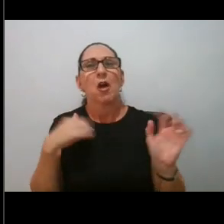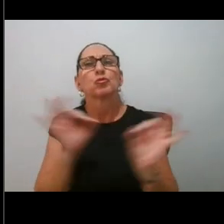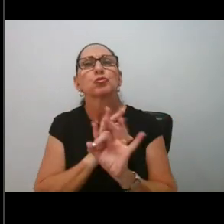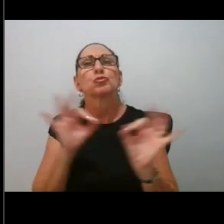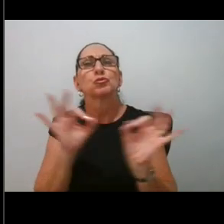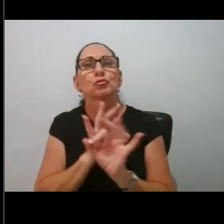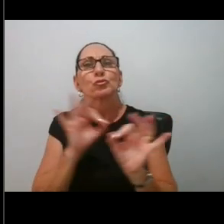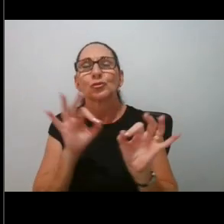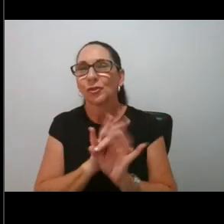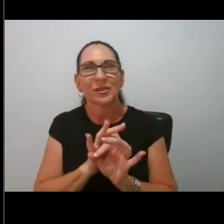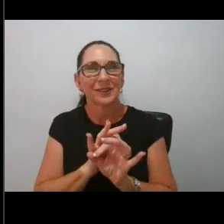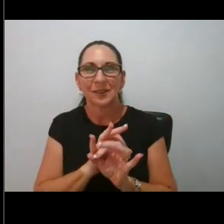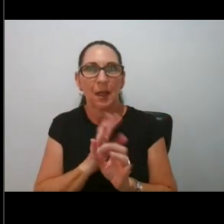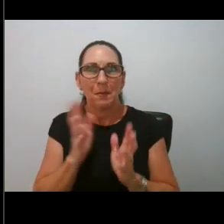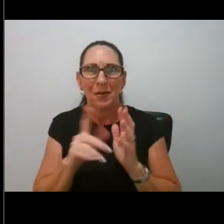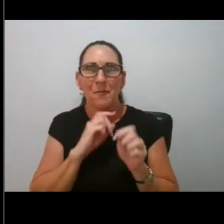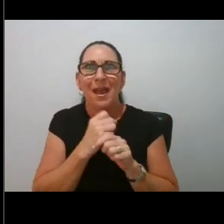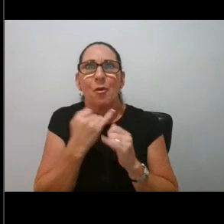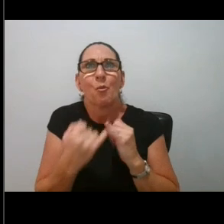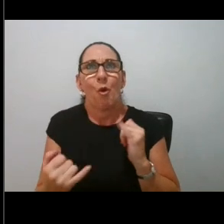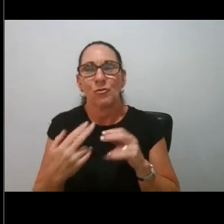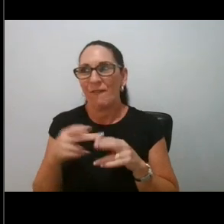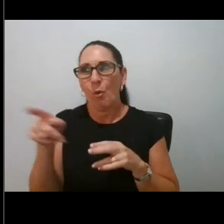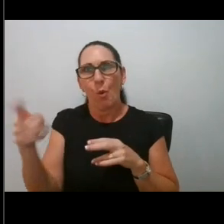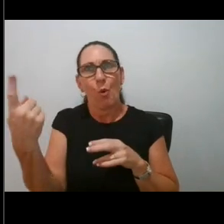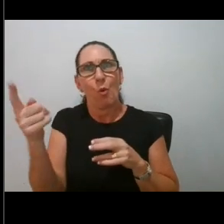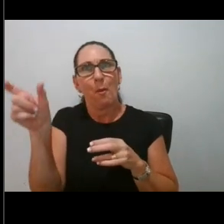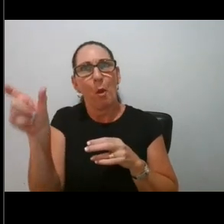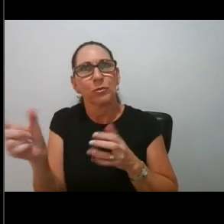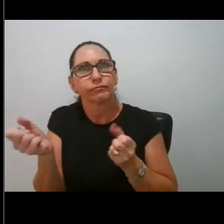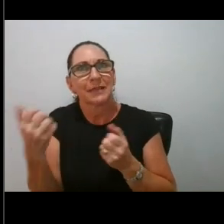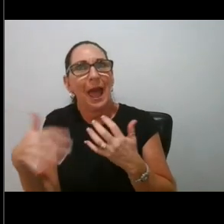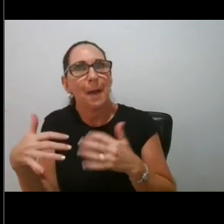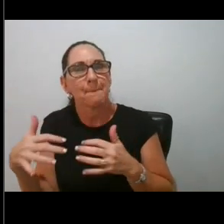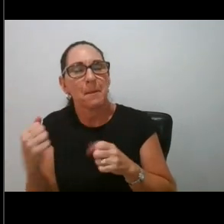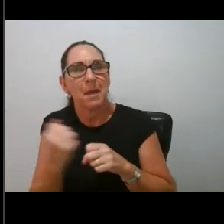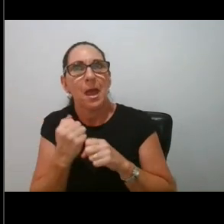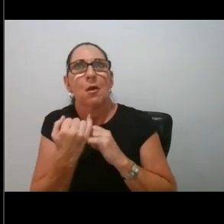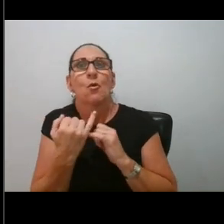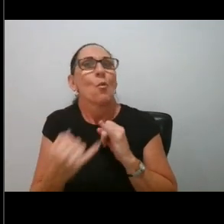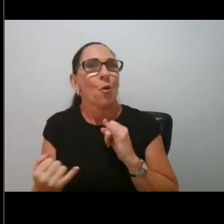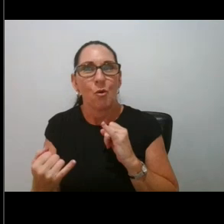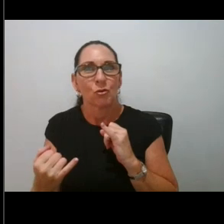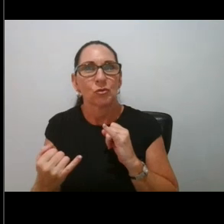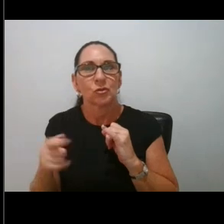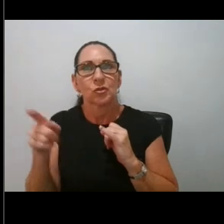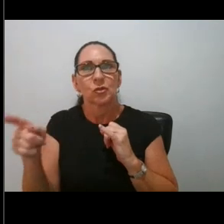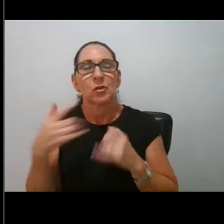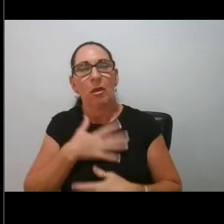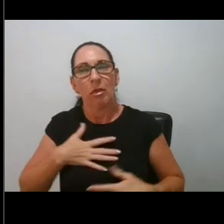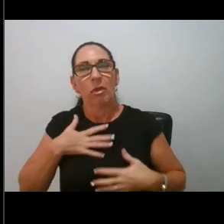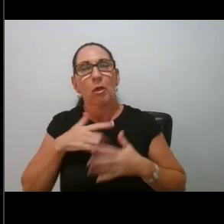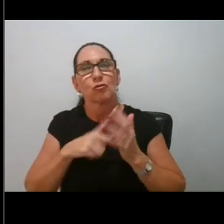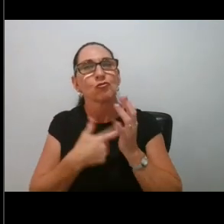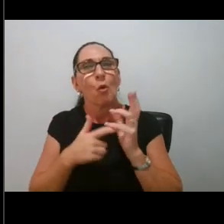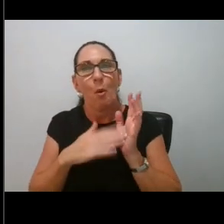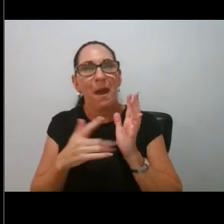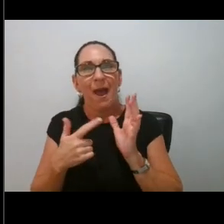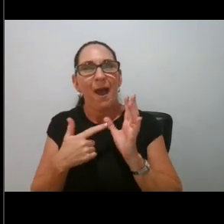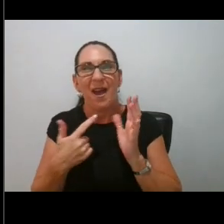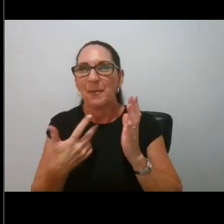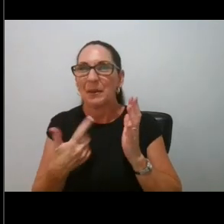be harmful for a person harmed to hear any of that and really adds another layer to the trauma. So we would really look at that and